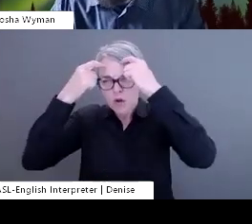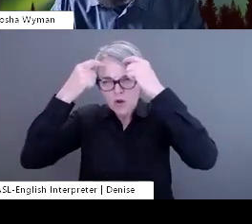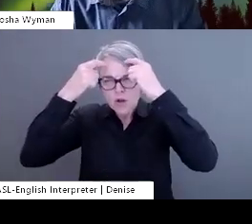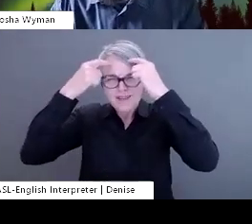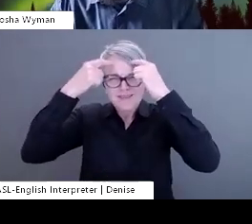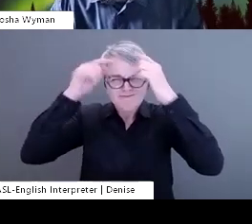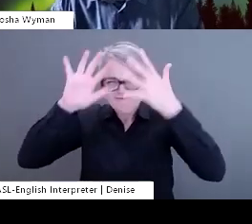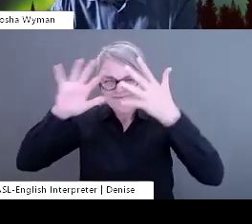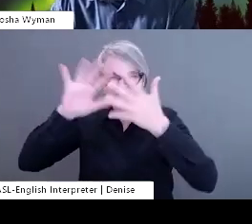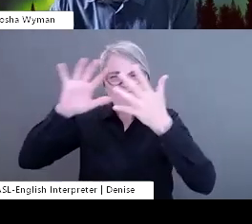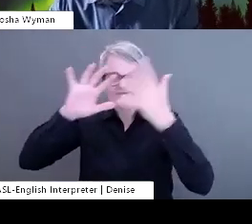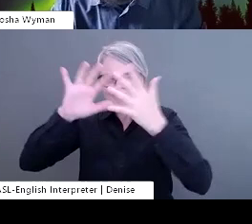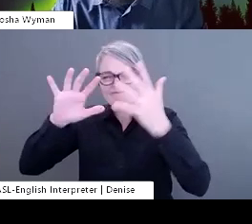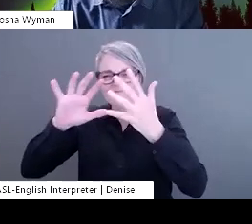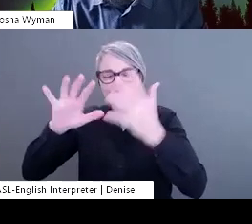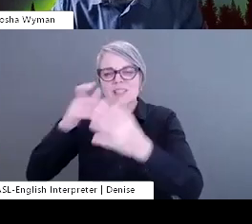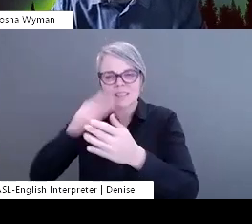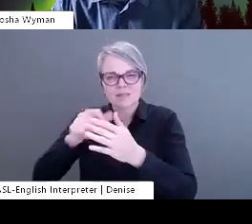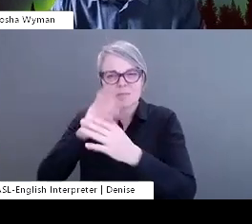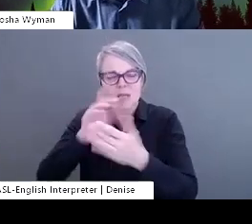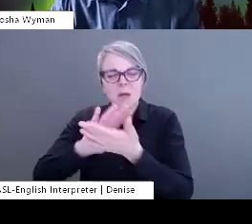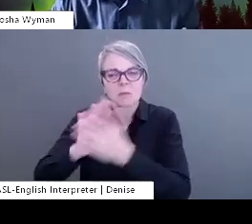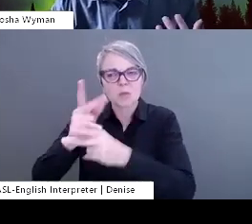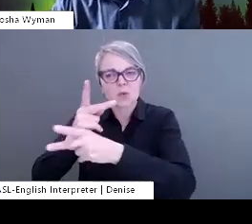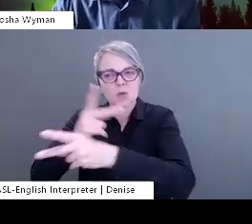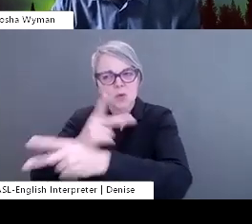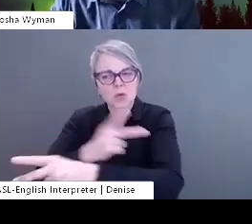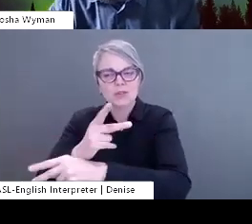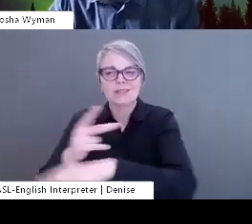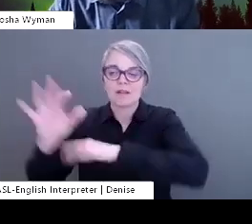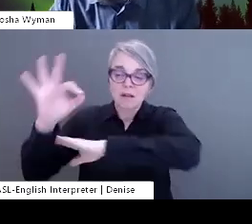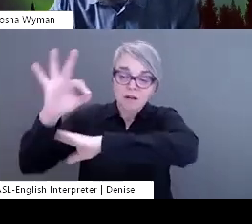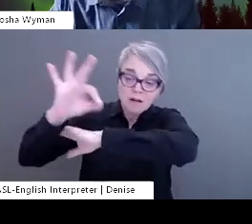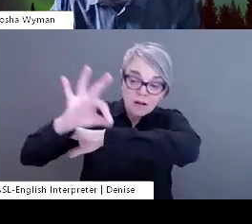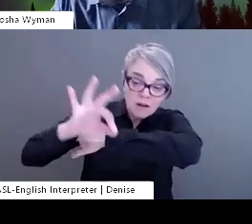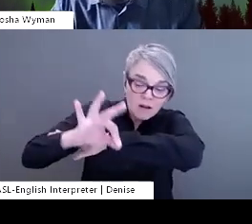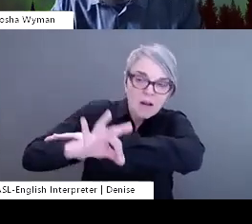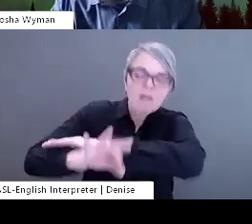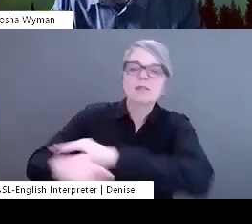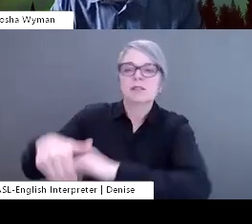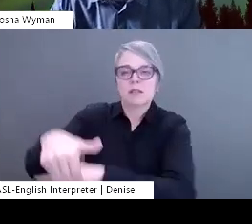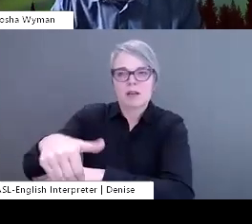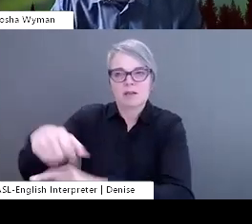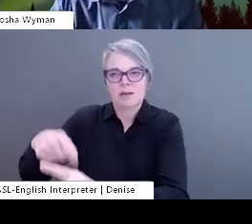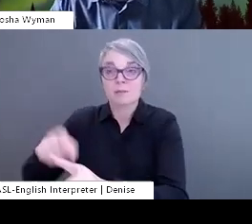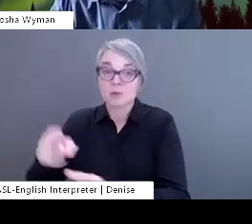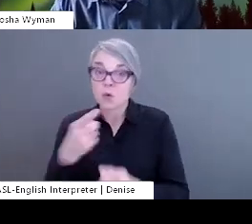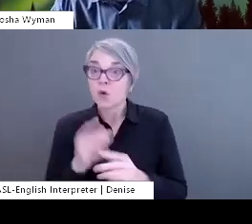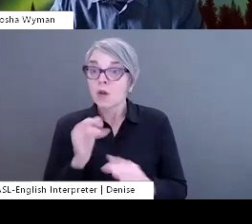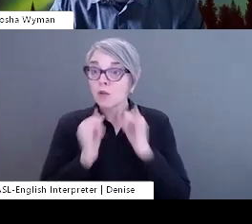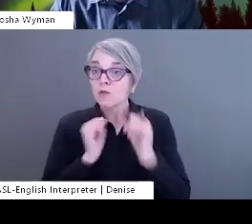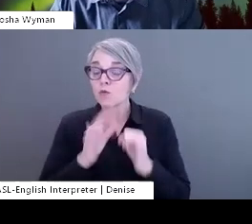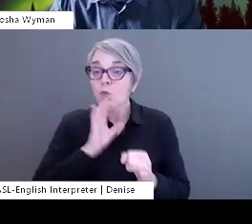after dusk and throughout nighttime. Okay, so it's generally recommended to interview earlier in the day because